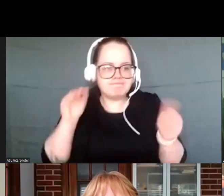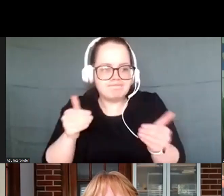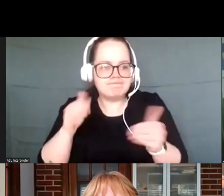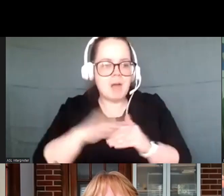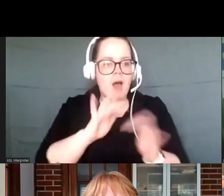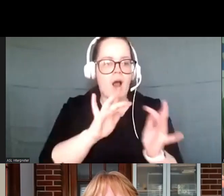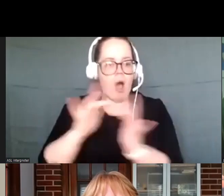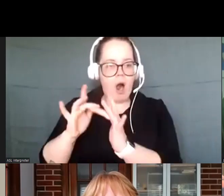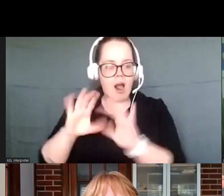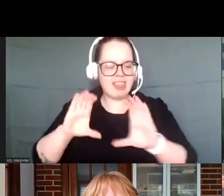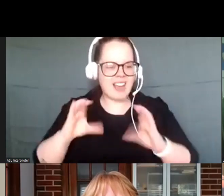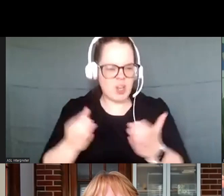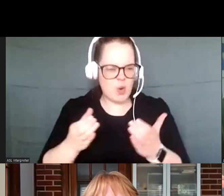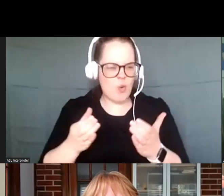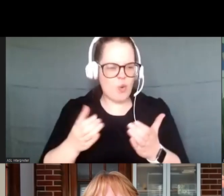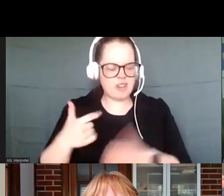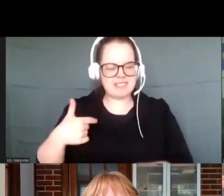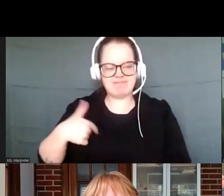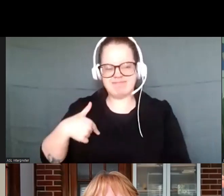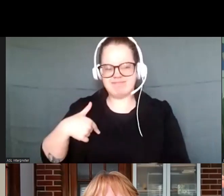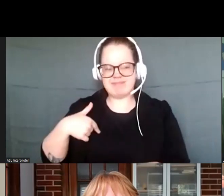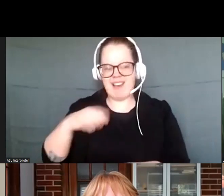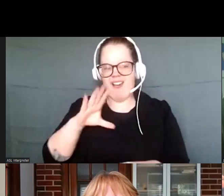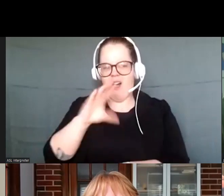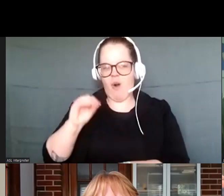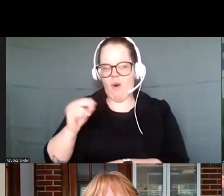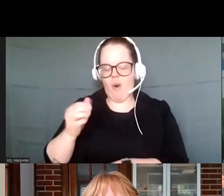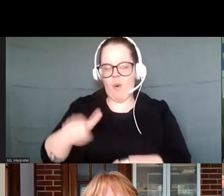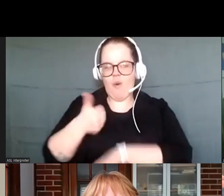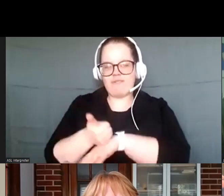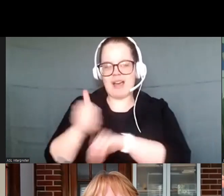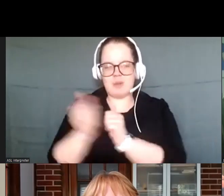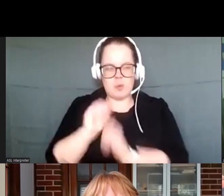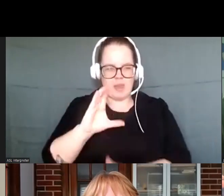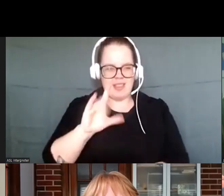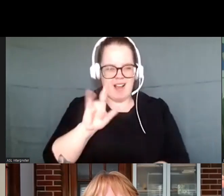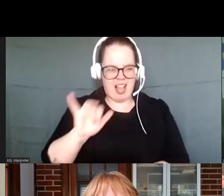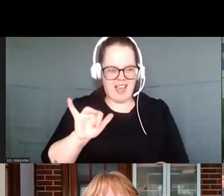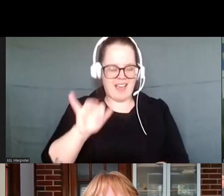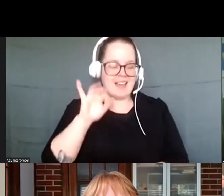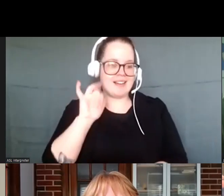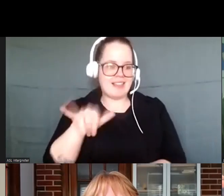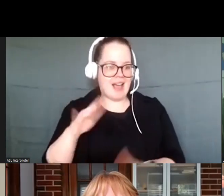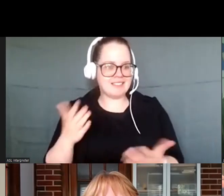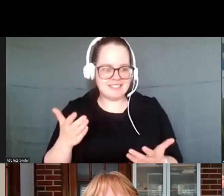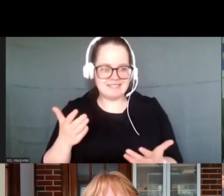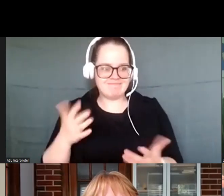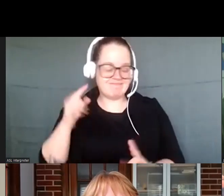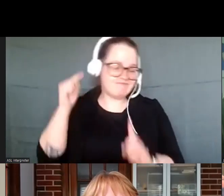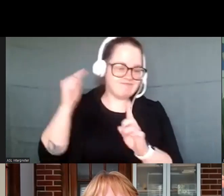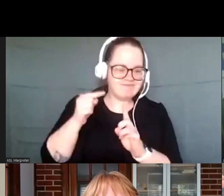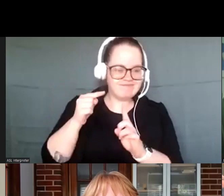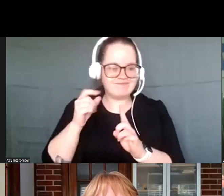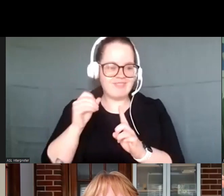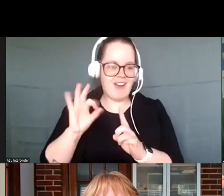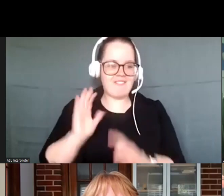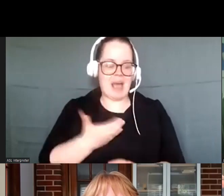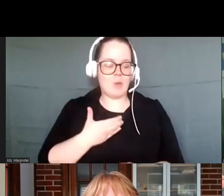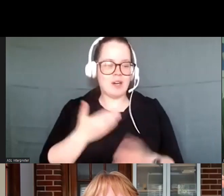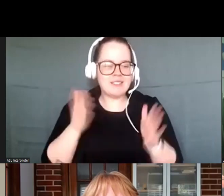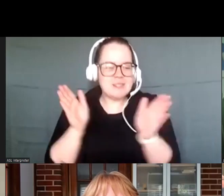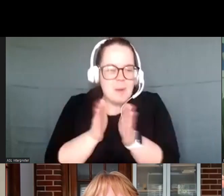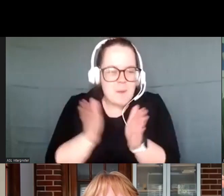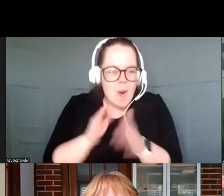co-founded. That's sort of the brain trust of our scrappy DIY